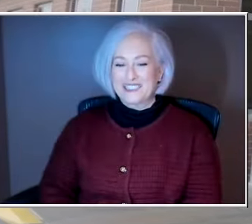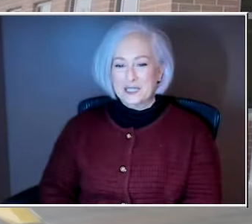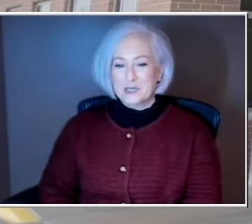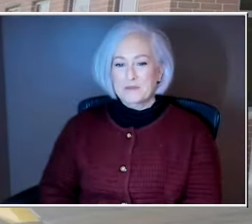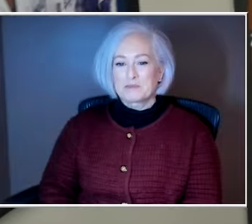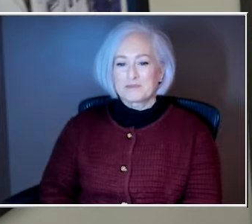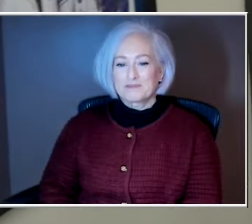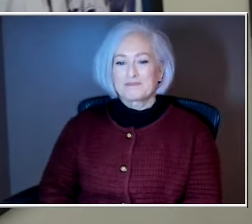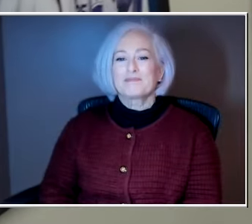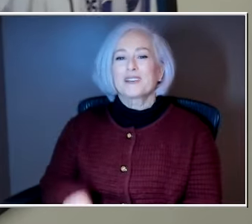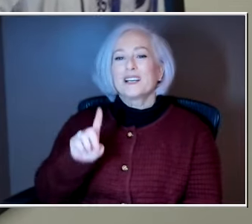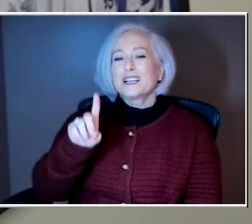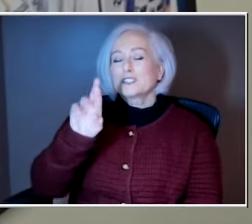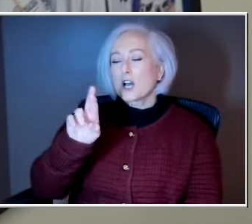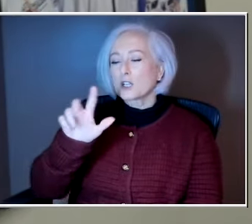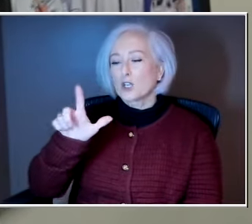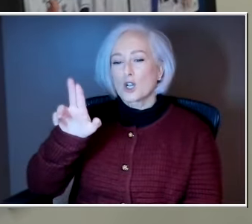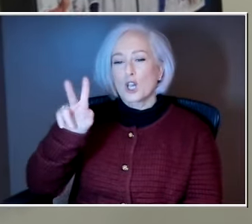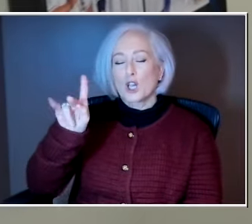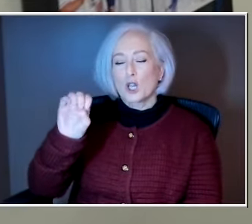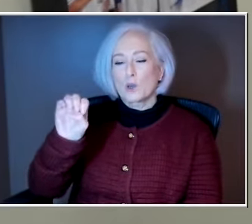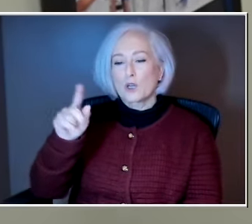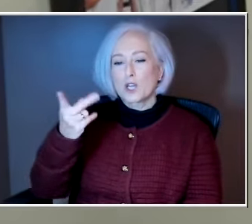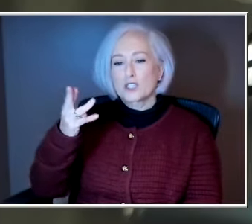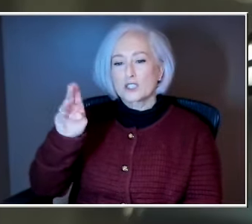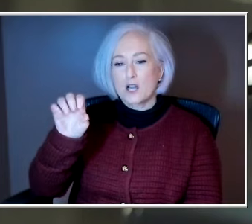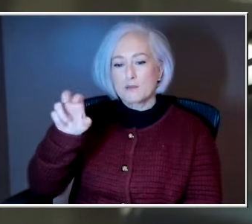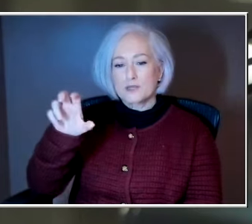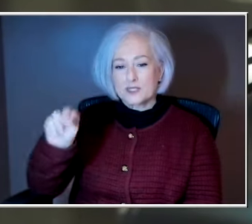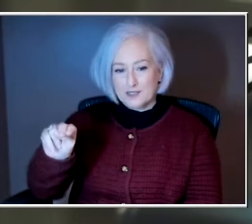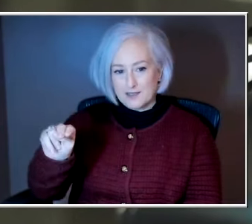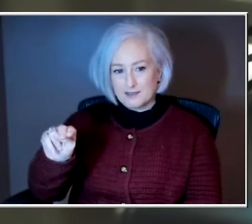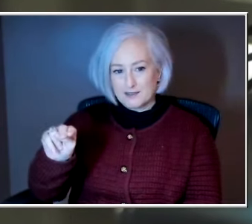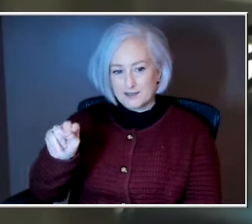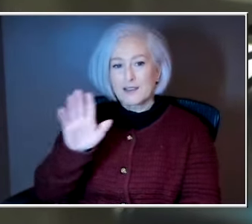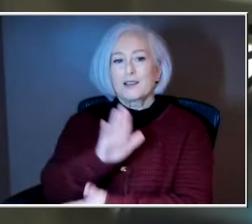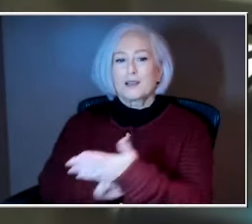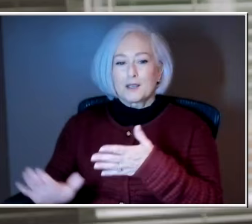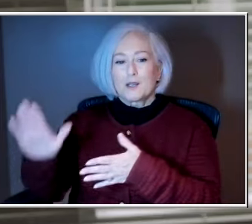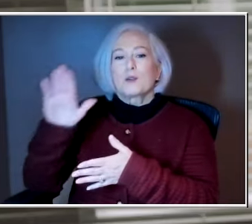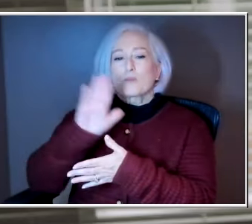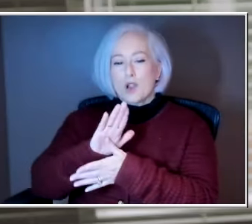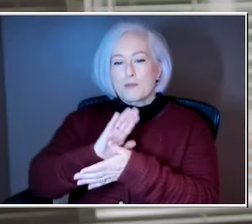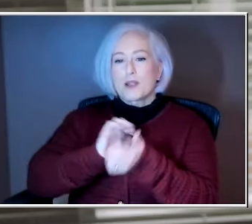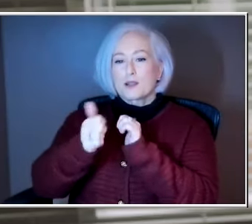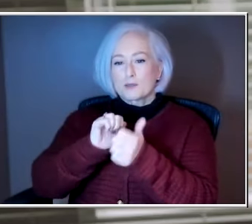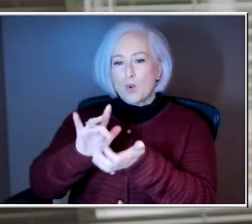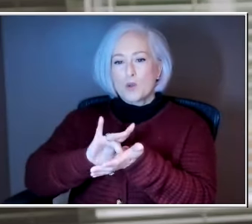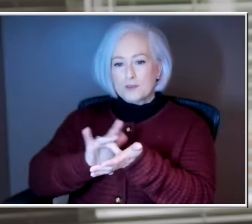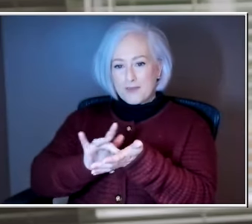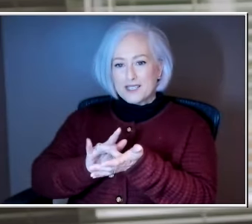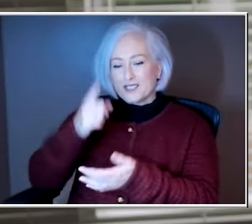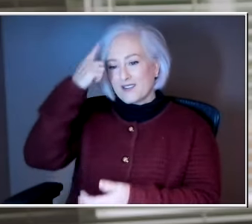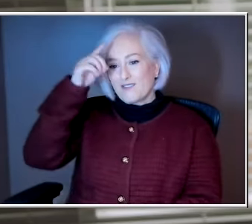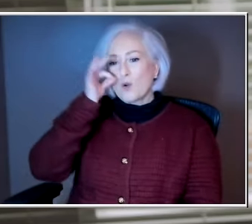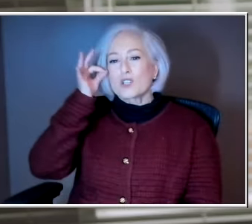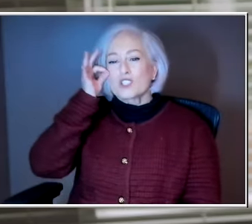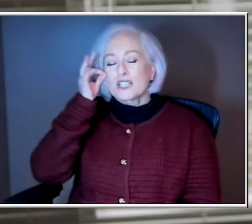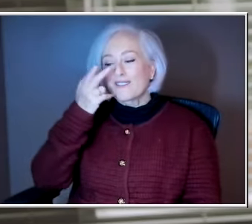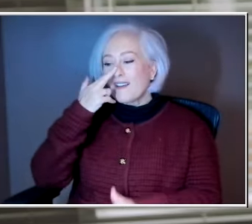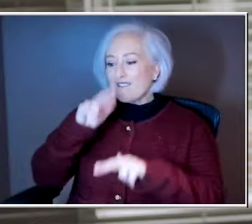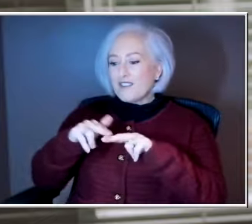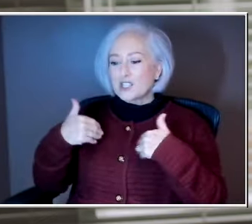Luke Thompson. I'm one of the primary care sports medicine physicians for our health system and the Chiefs as well. It's fun to at least have a game or two where it's just